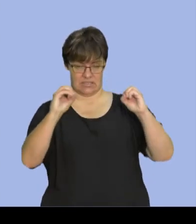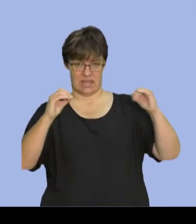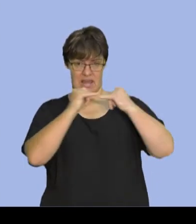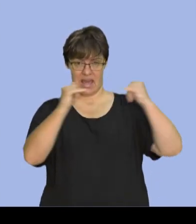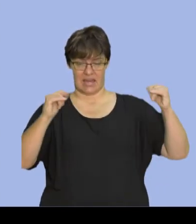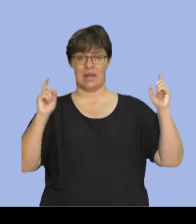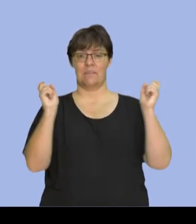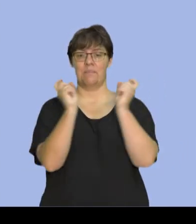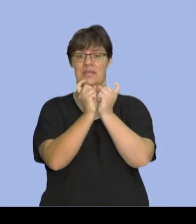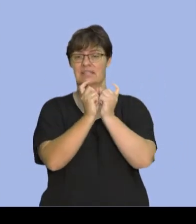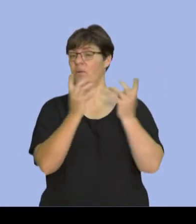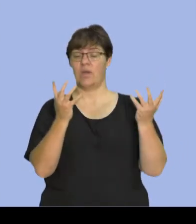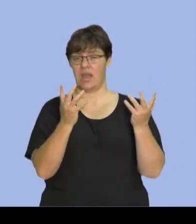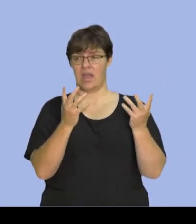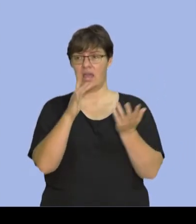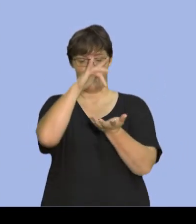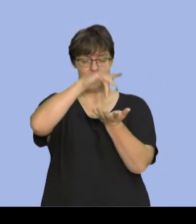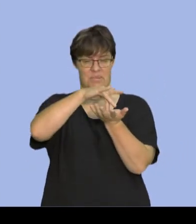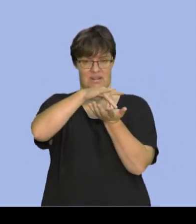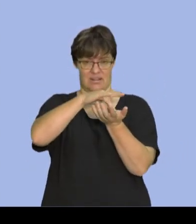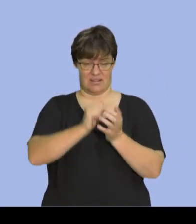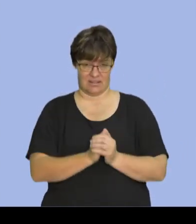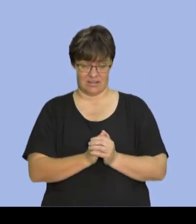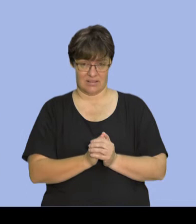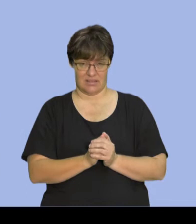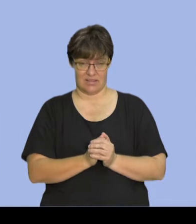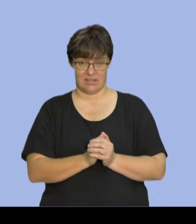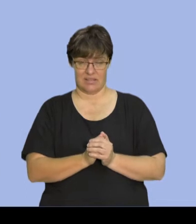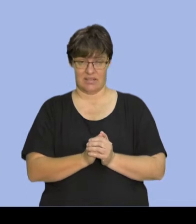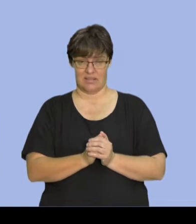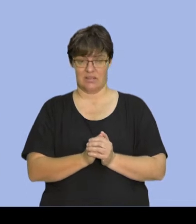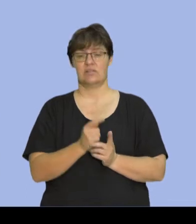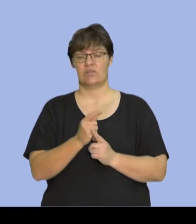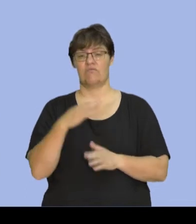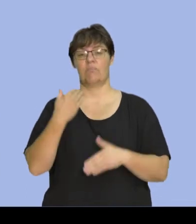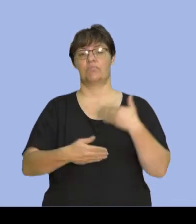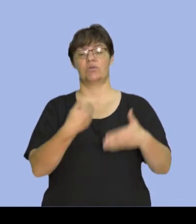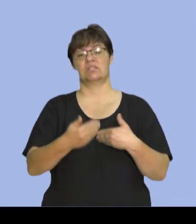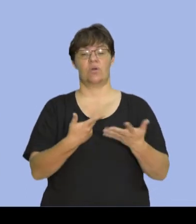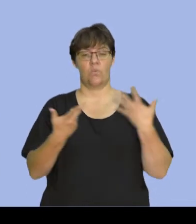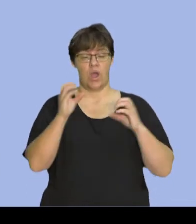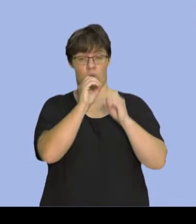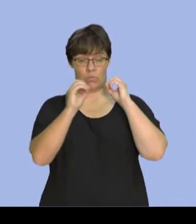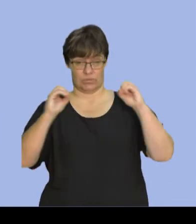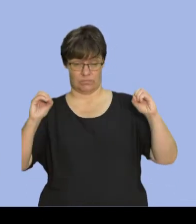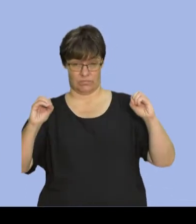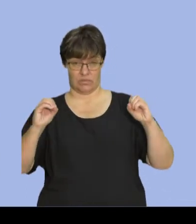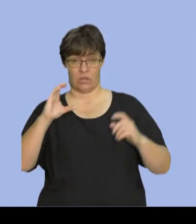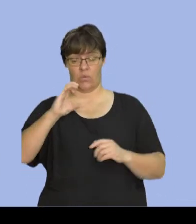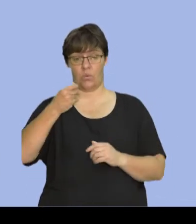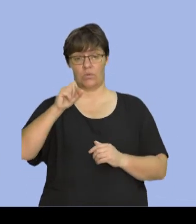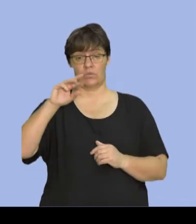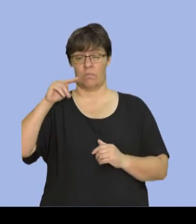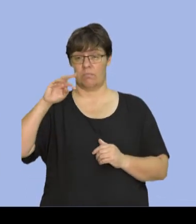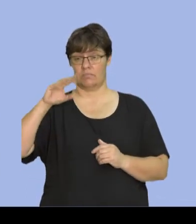and meet at a point on the middle. So we refer to that as a process of where the chromosomes now have